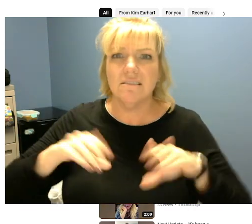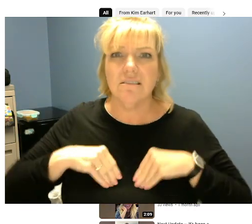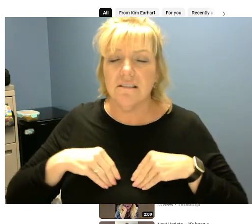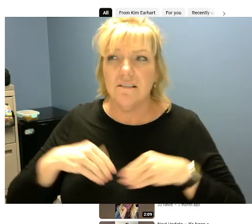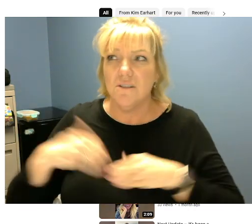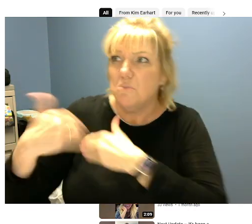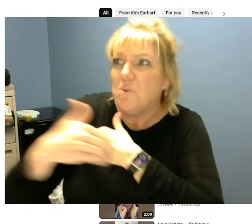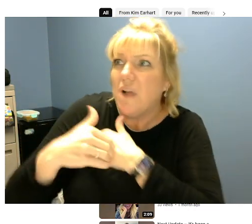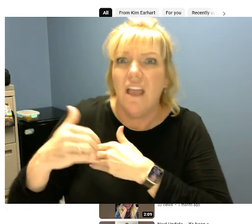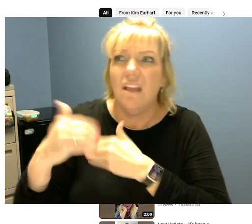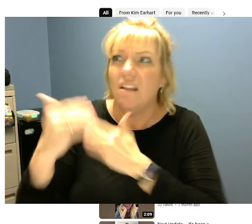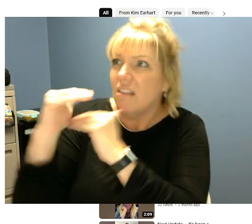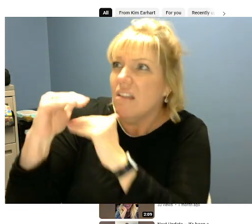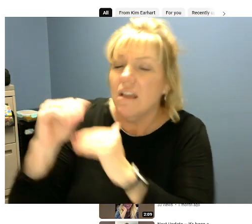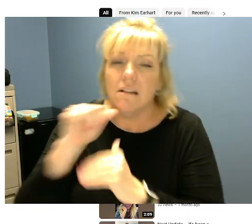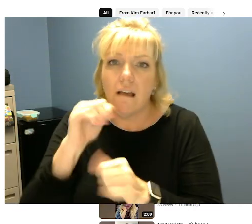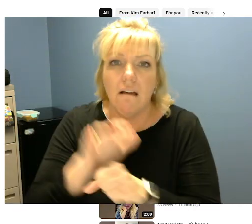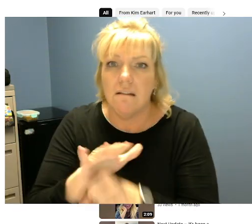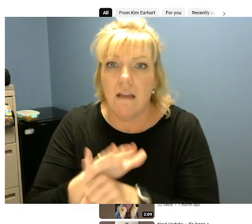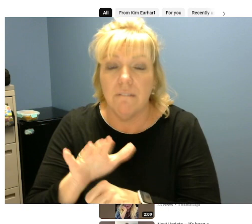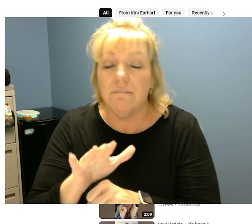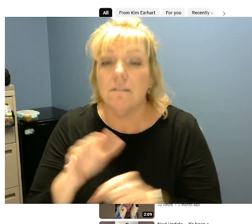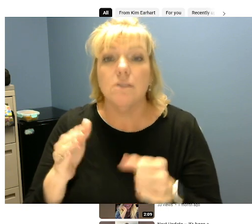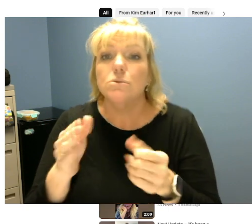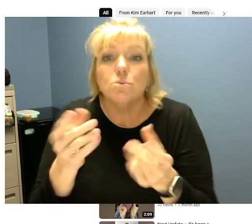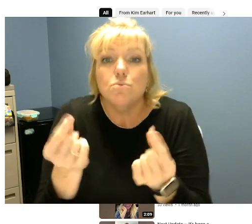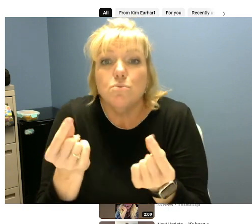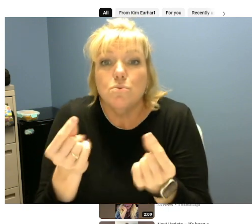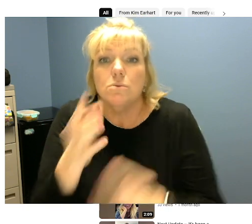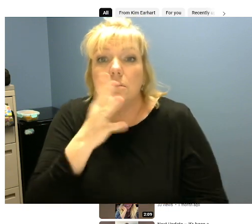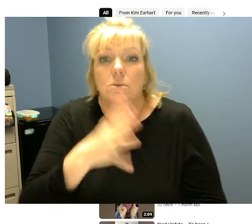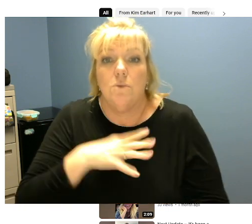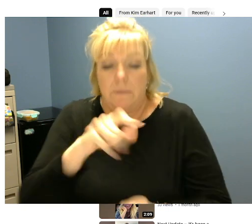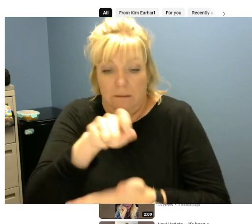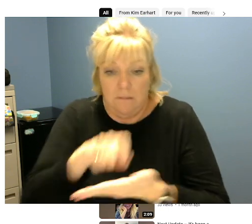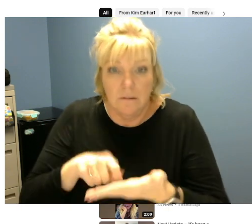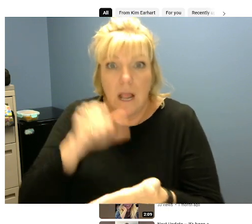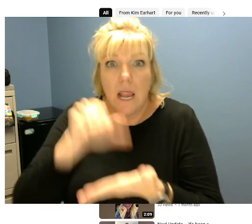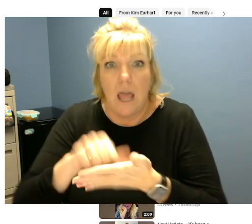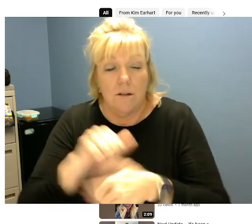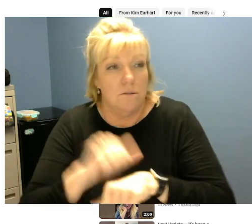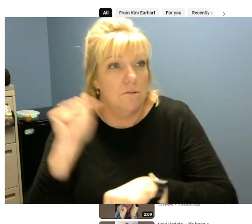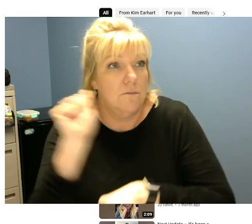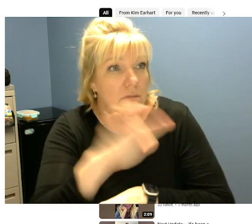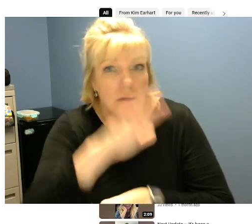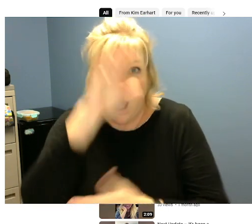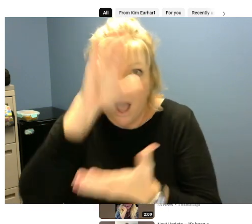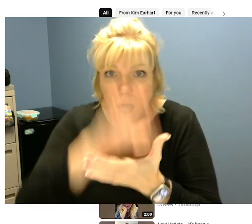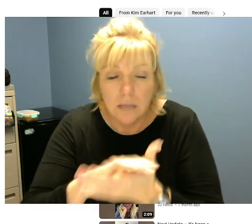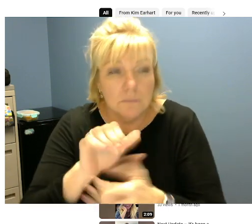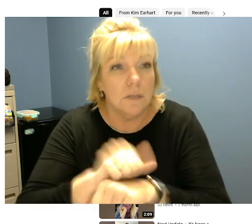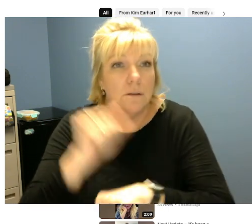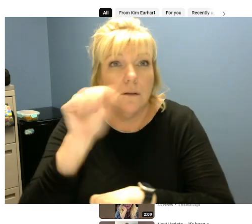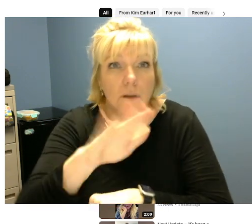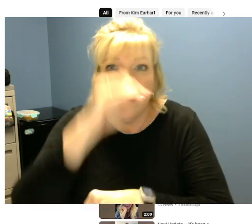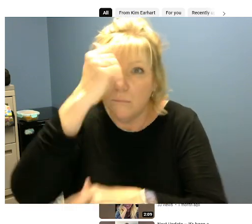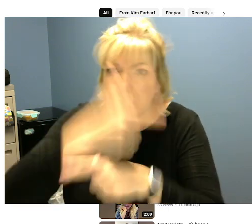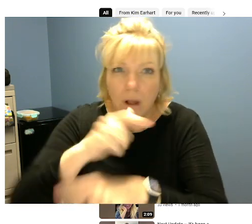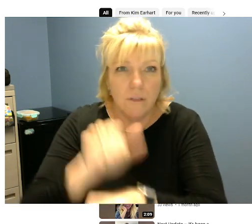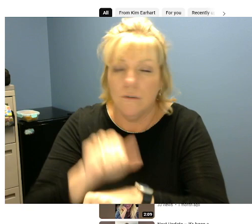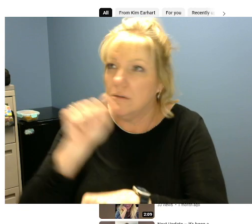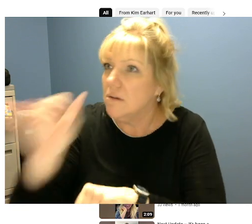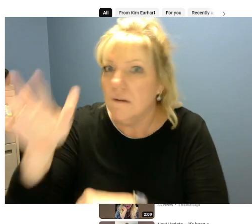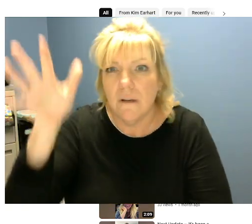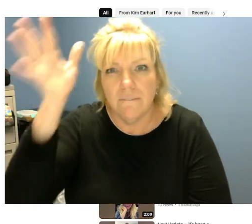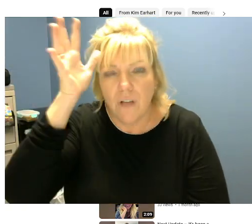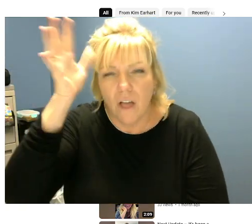then what they start doing is they start writing letters to husbands, fathers, brothers, basically voicing that same